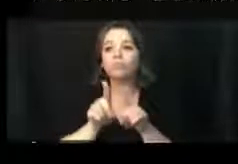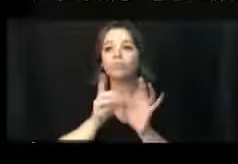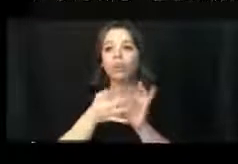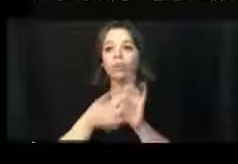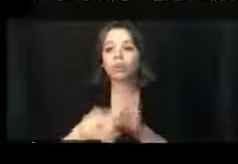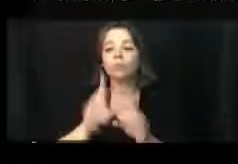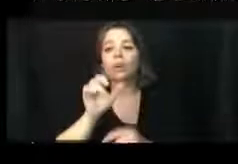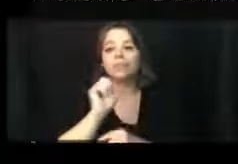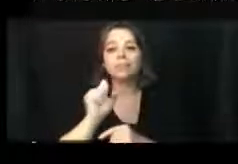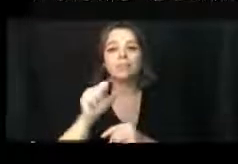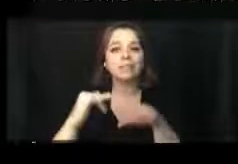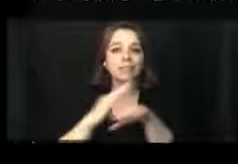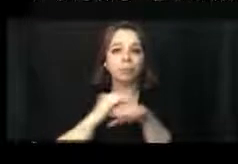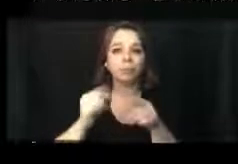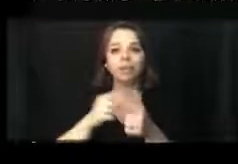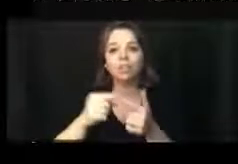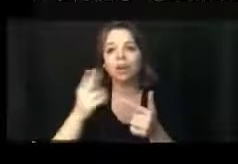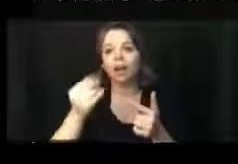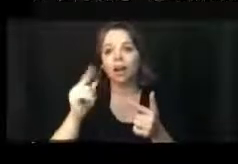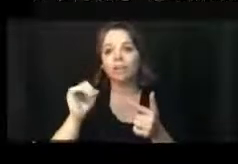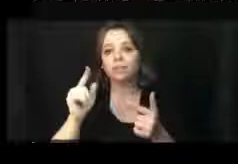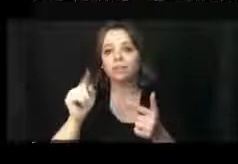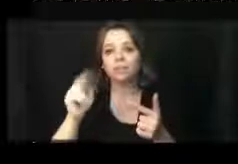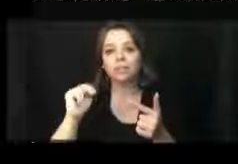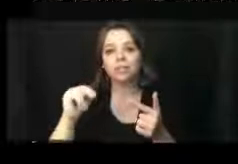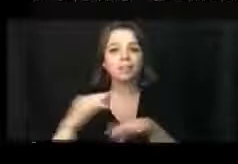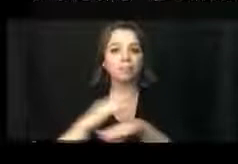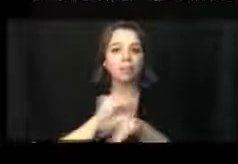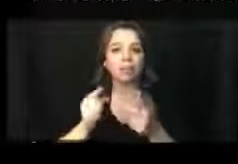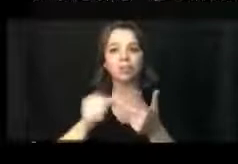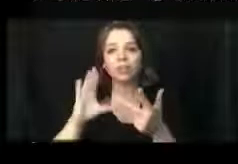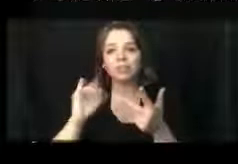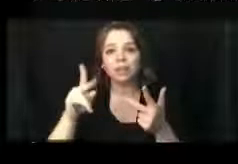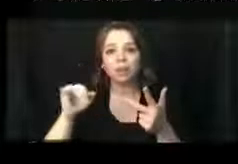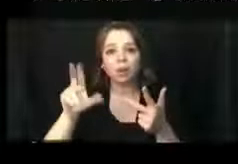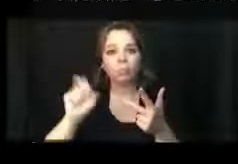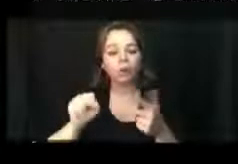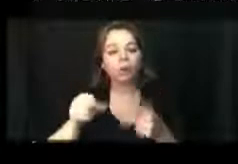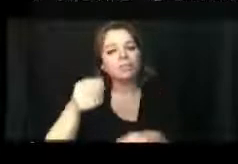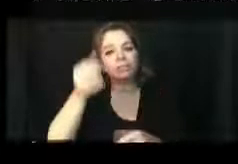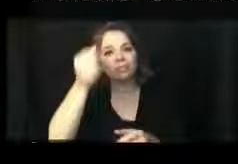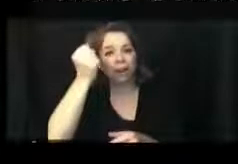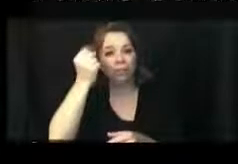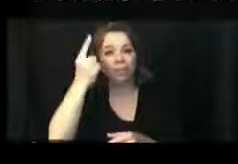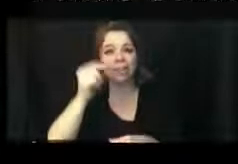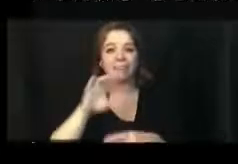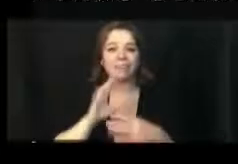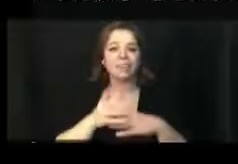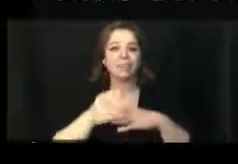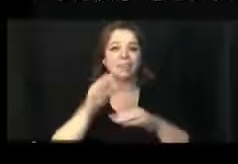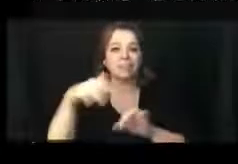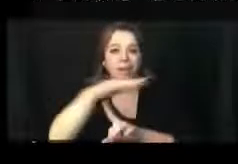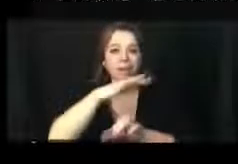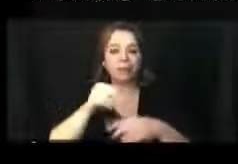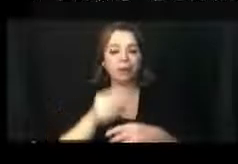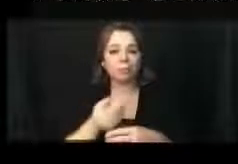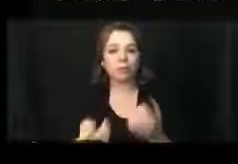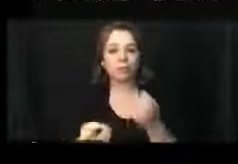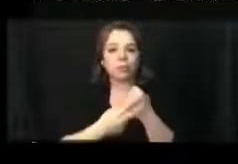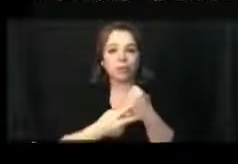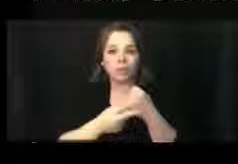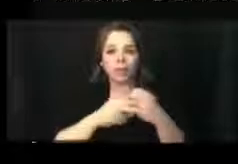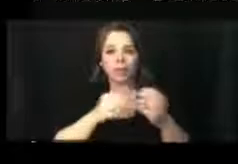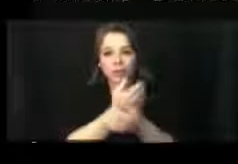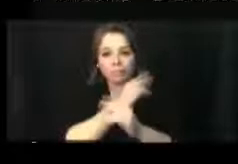and Huntington Beach, making sure that we understand the congressional interest of the ecological preservation of the coastline and bringing that into other coastal communities